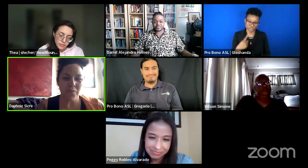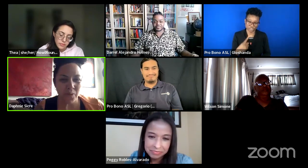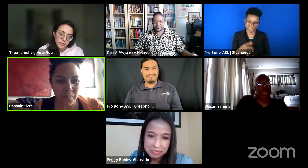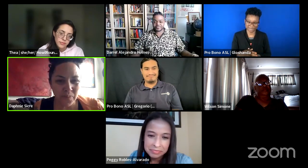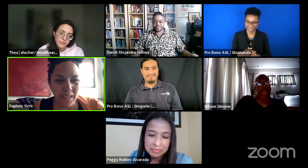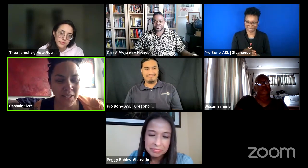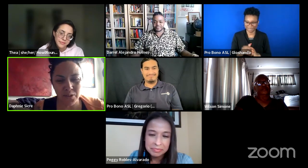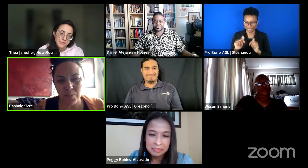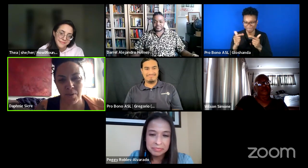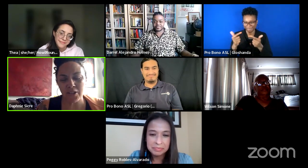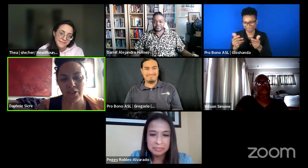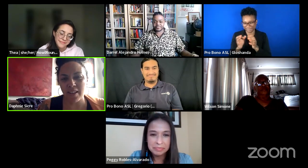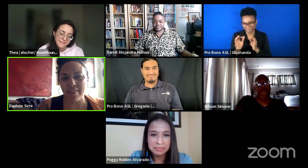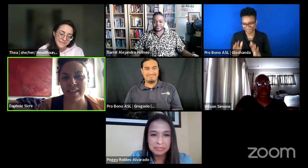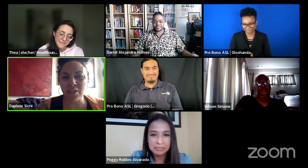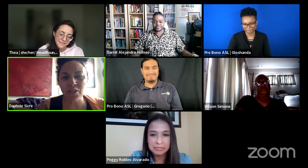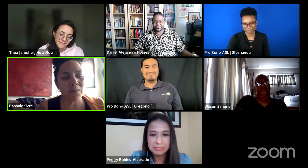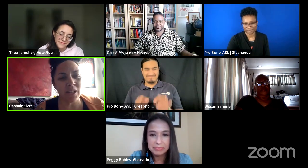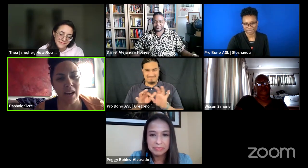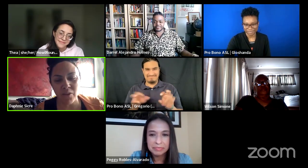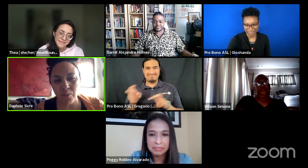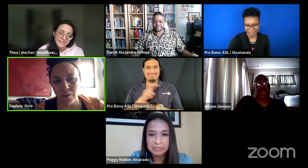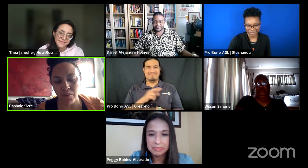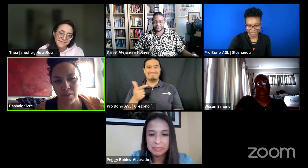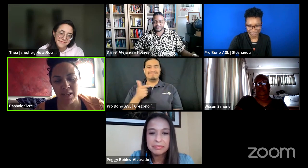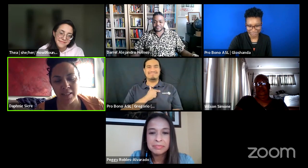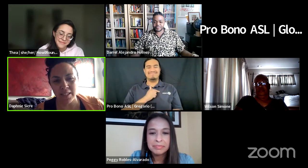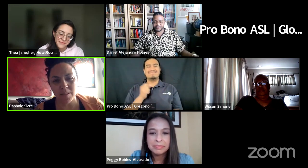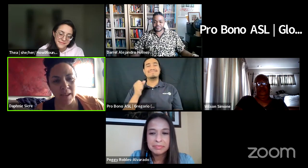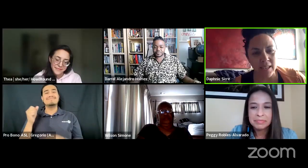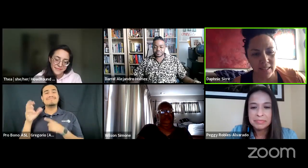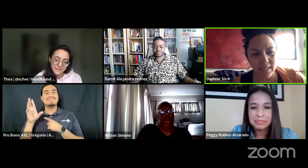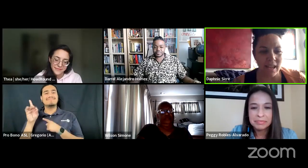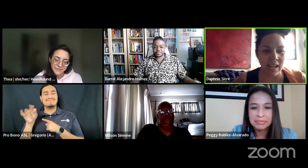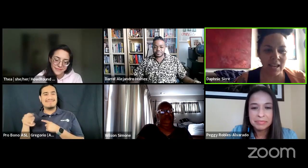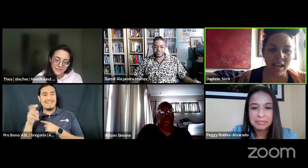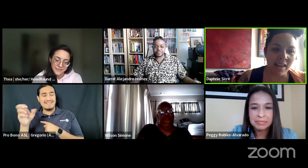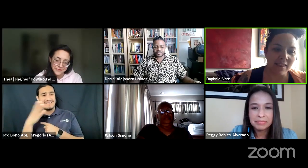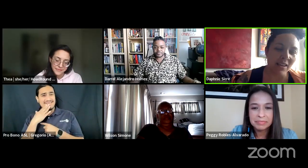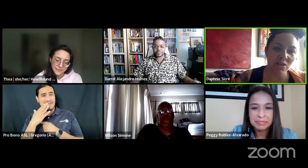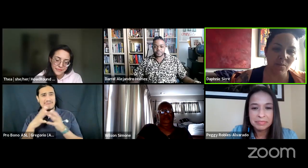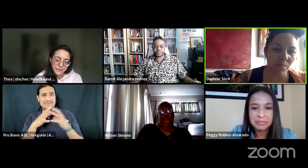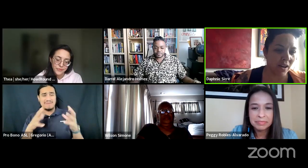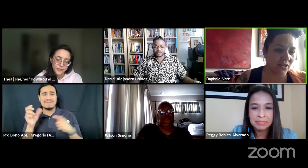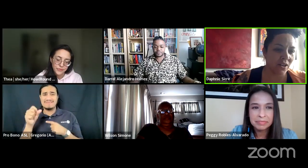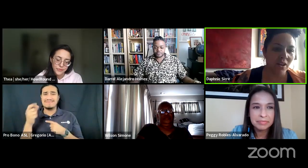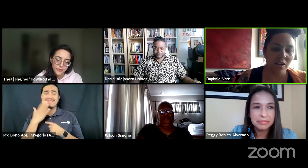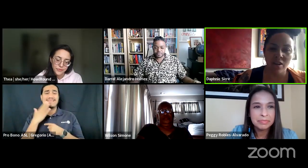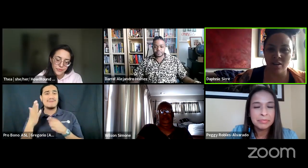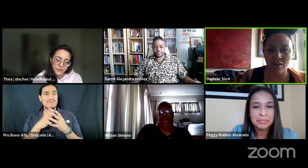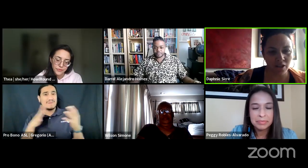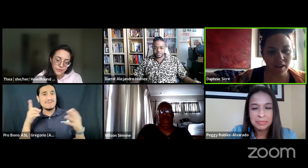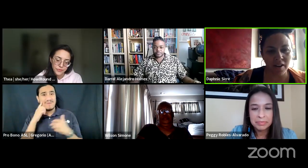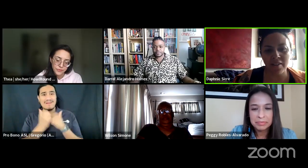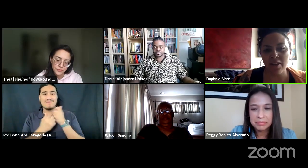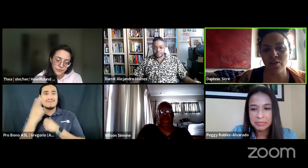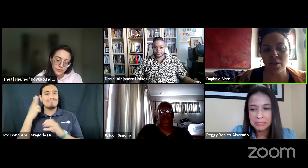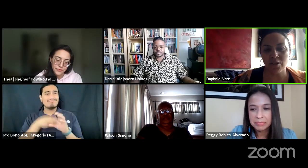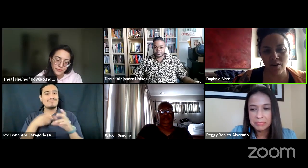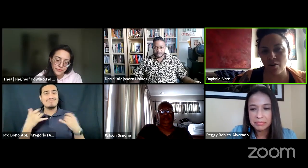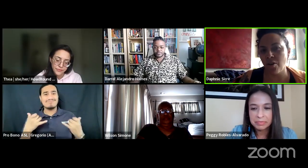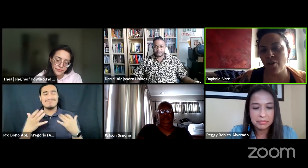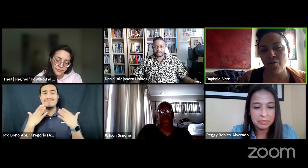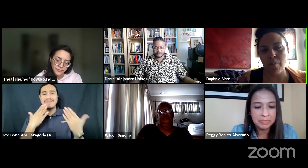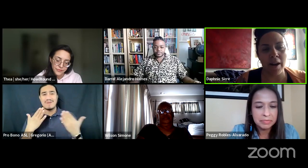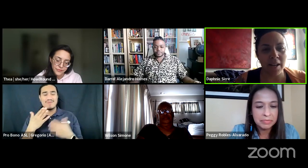was beautiful. Thank you so much. And thank you so much, everyone, for being in this space today. Thank you so much, Loshana. Thank you so